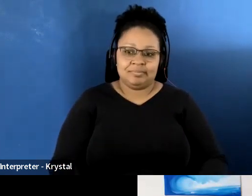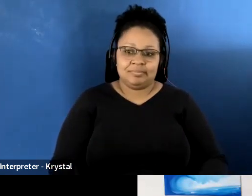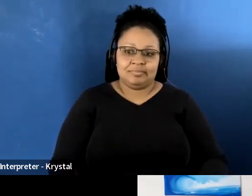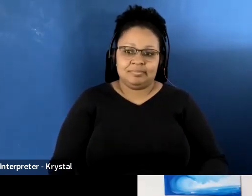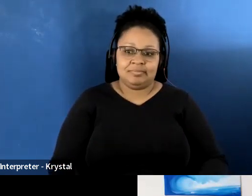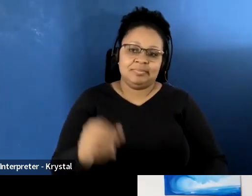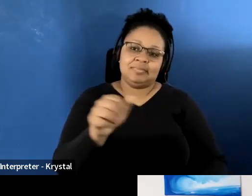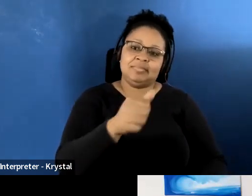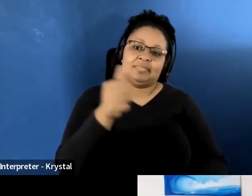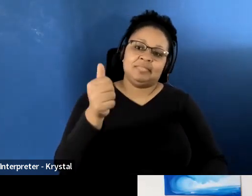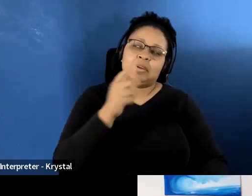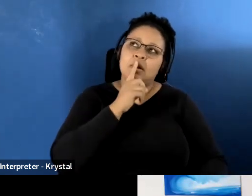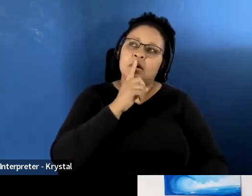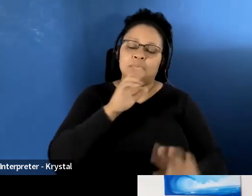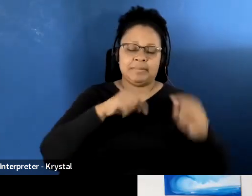What else are you actually